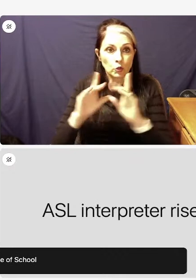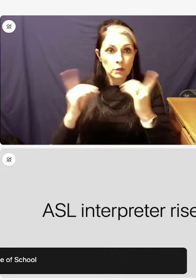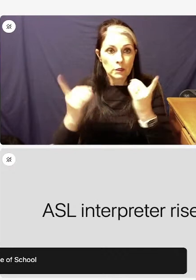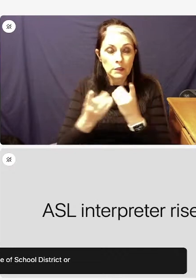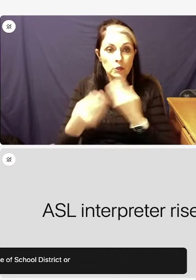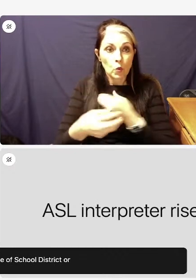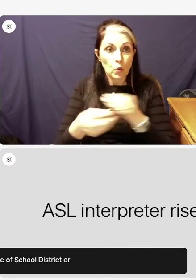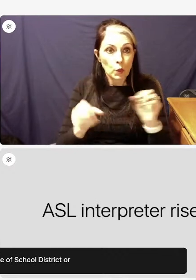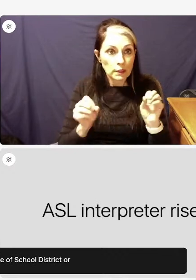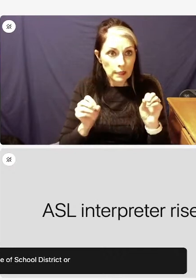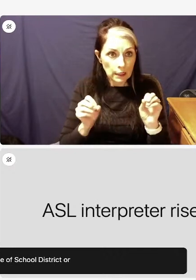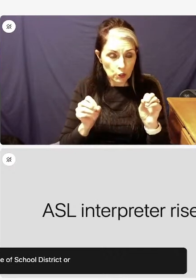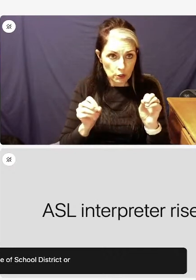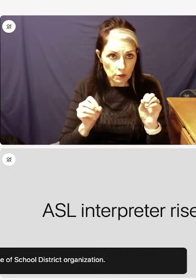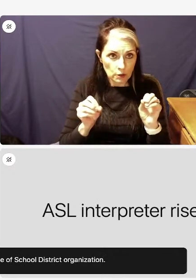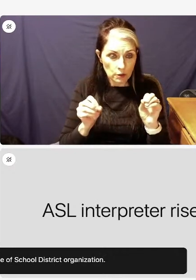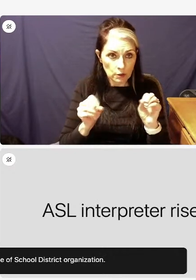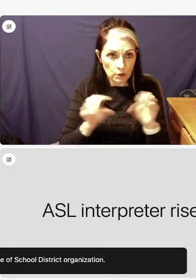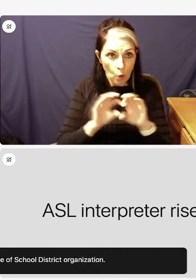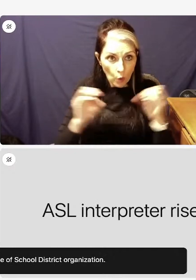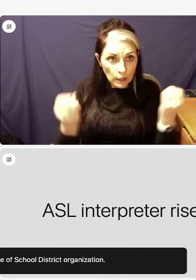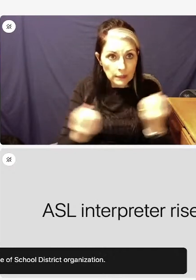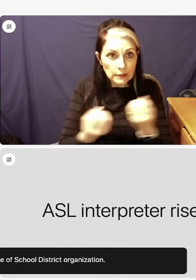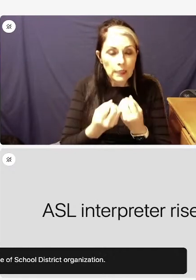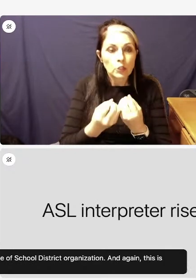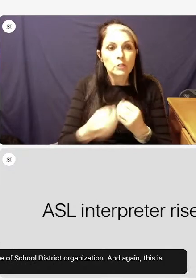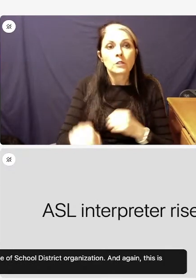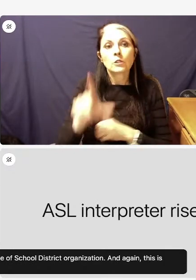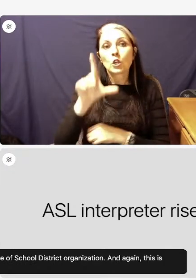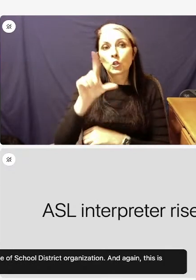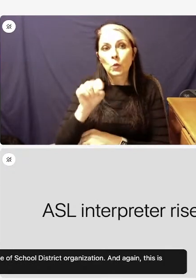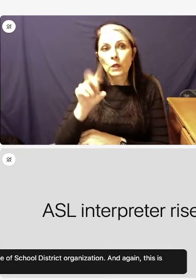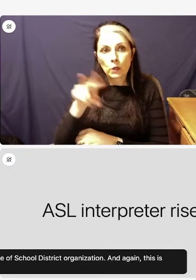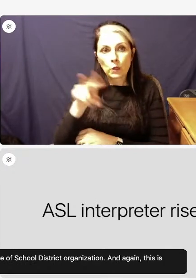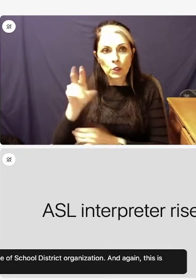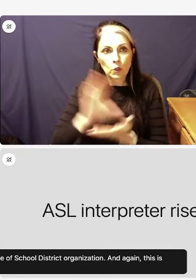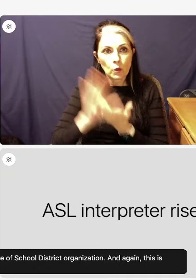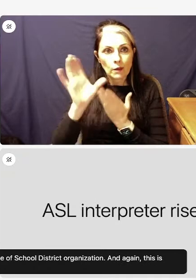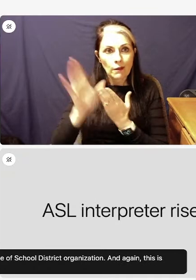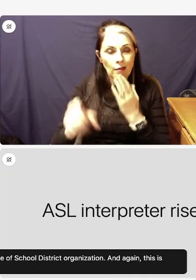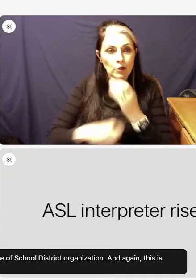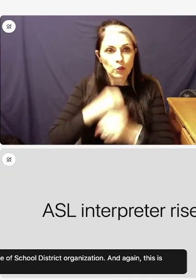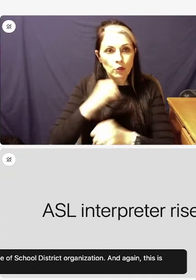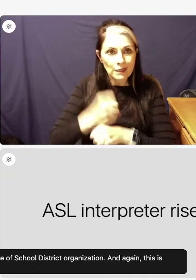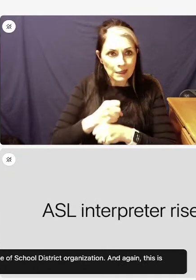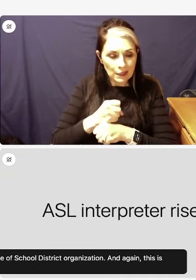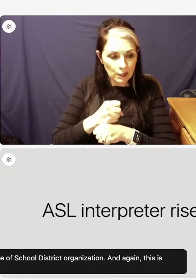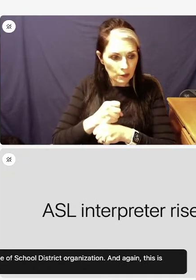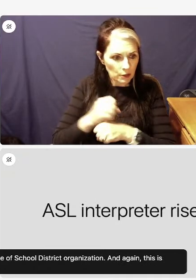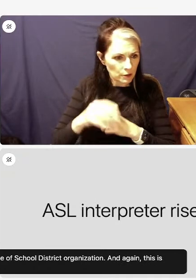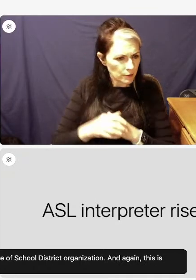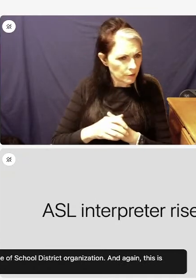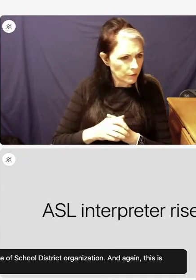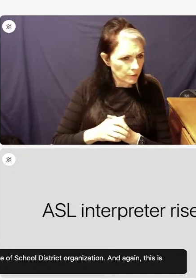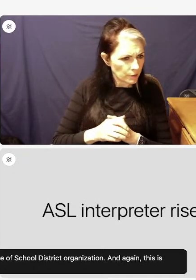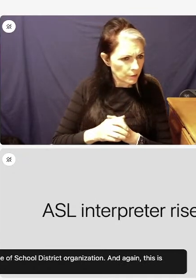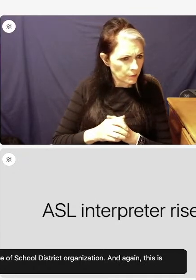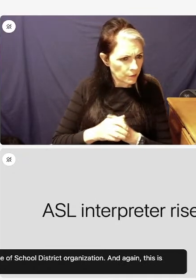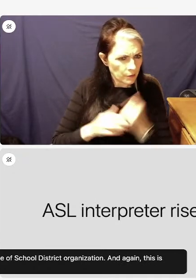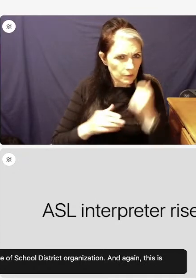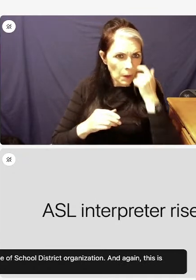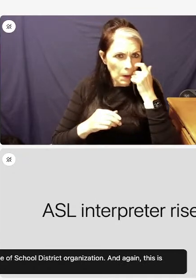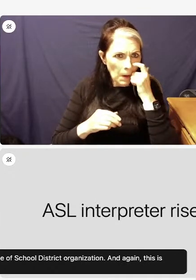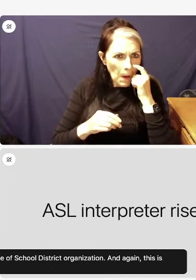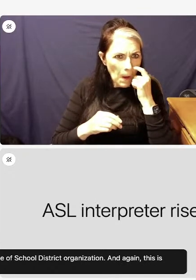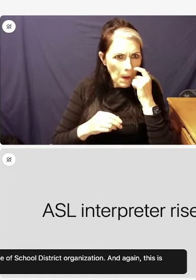organization uh and again this is for the 22 calendar year um mrs lauren had it currently uh fills this role and i